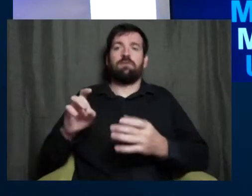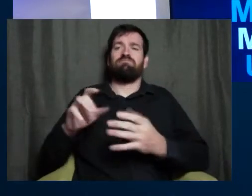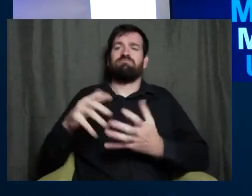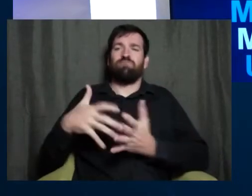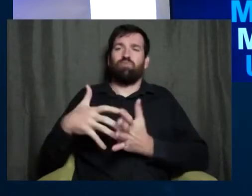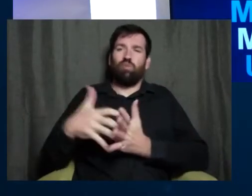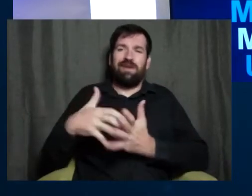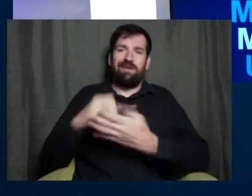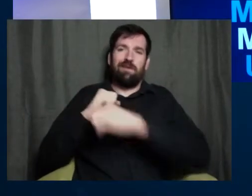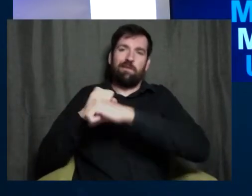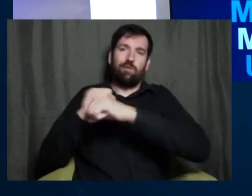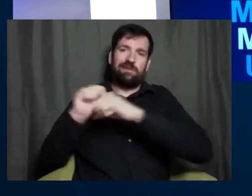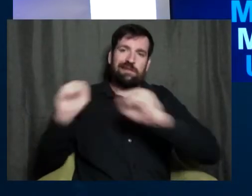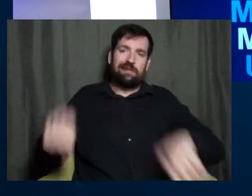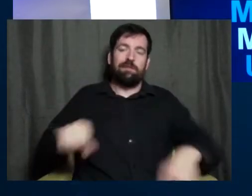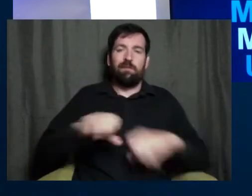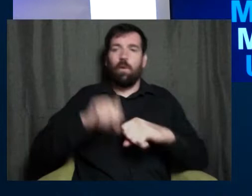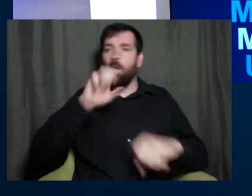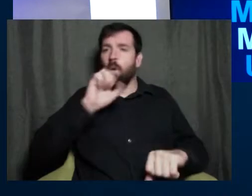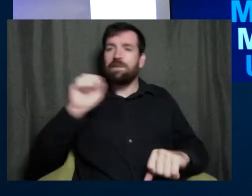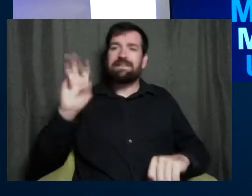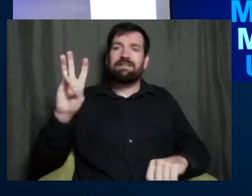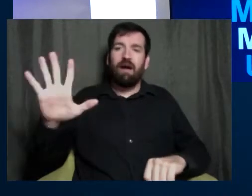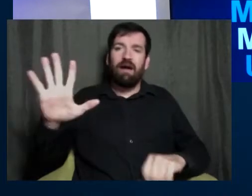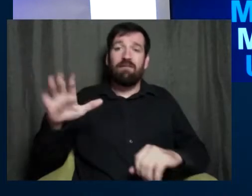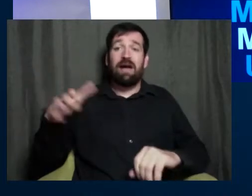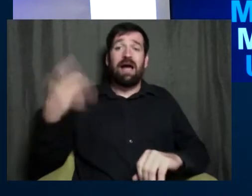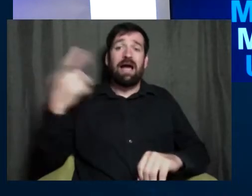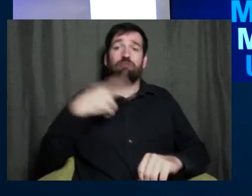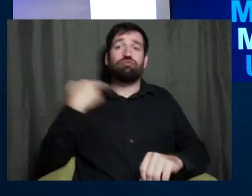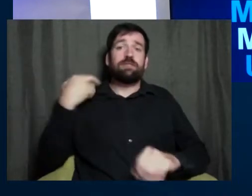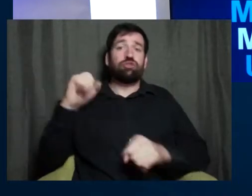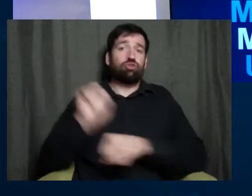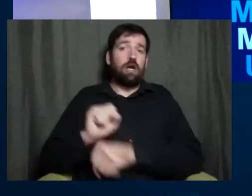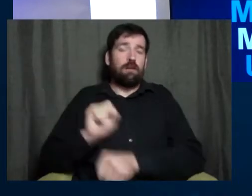over 65 at high-risk jobs, should get the booster. What